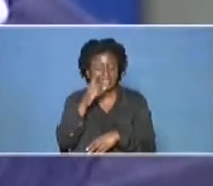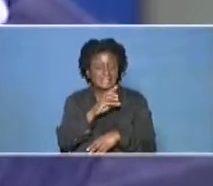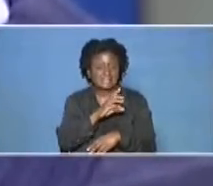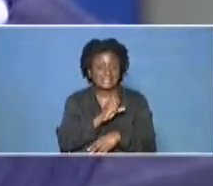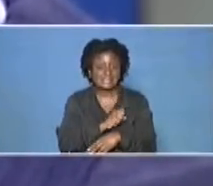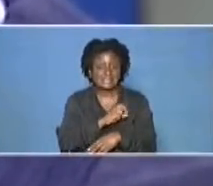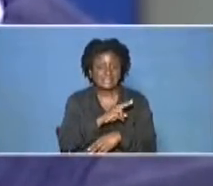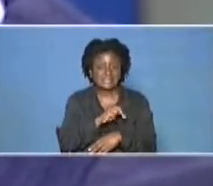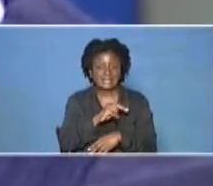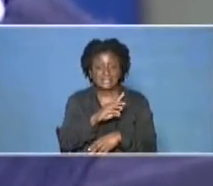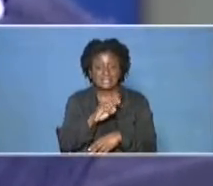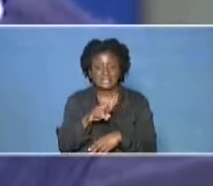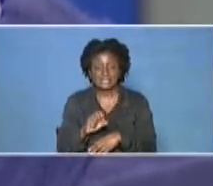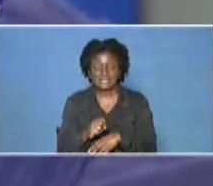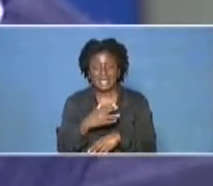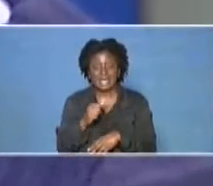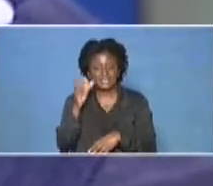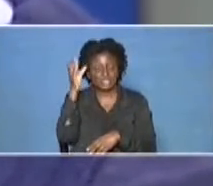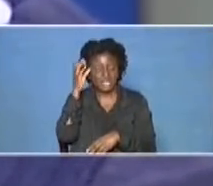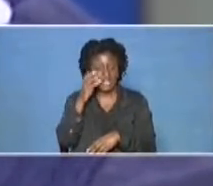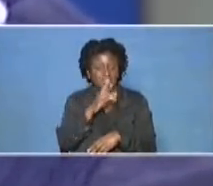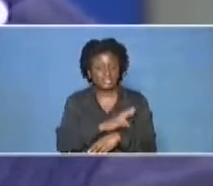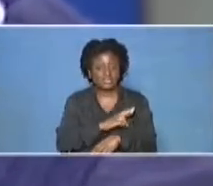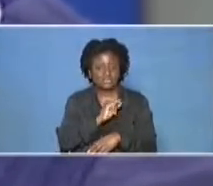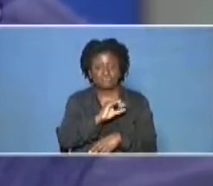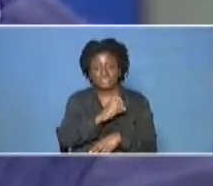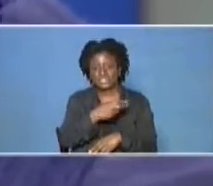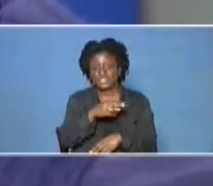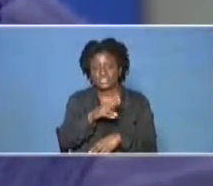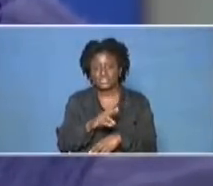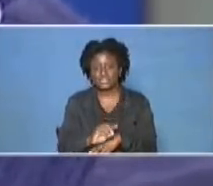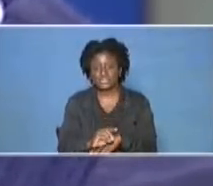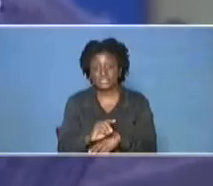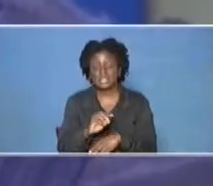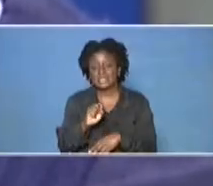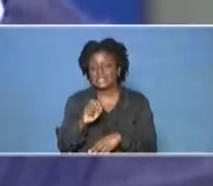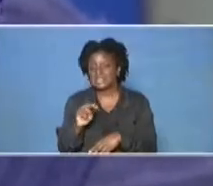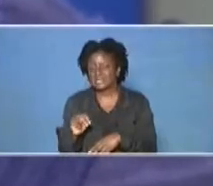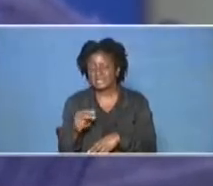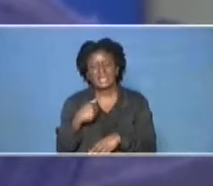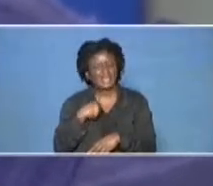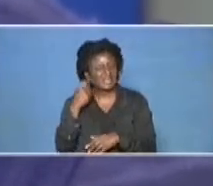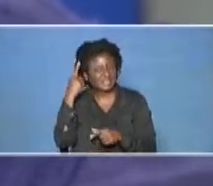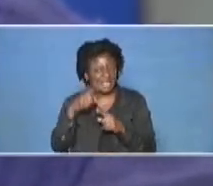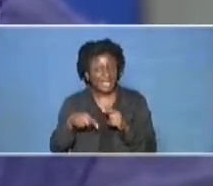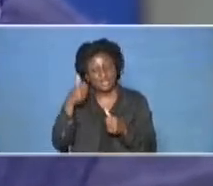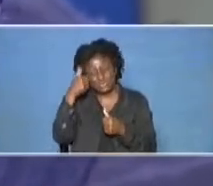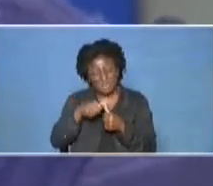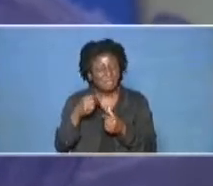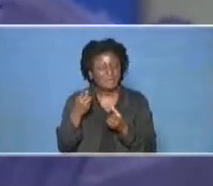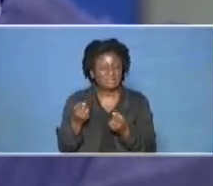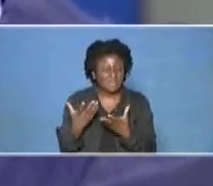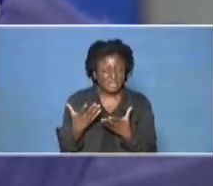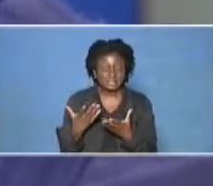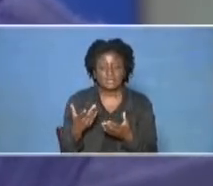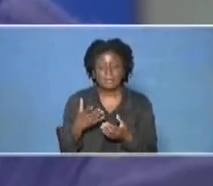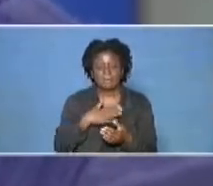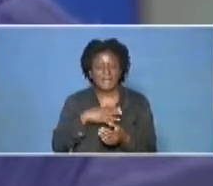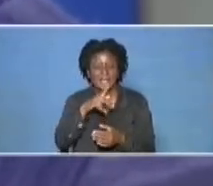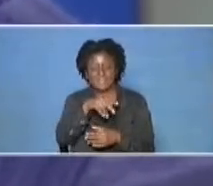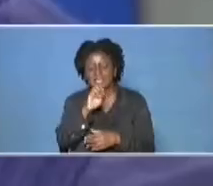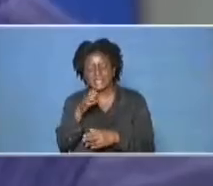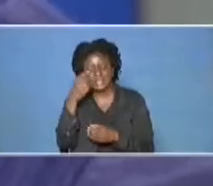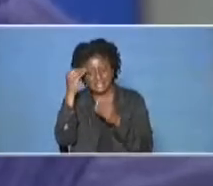remember much. I think it was my PE teacher just told me to enter. Well, PE teacher entered me into